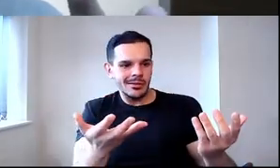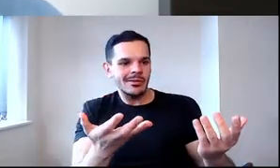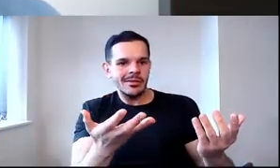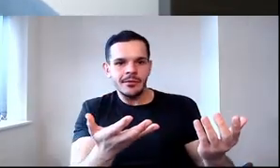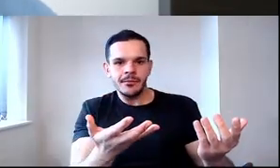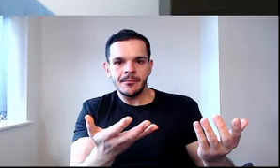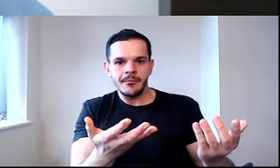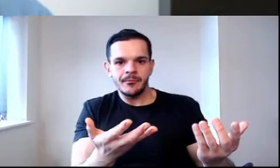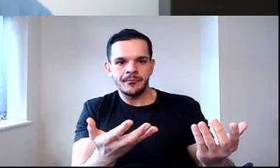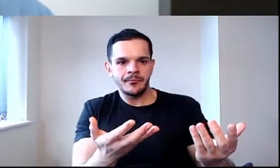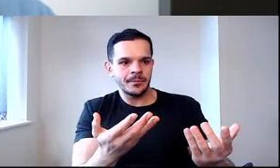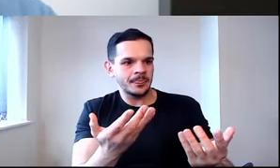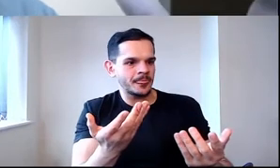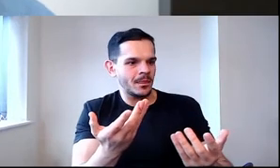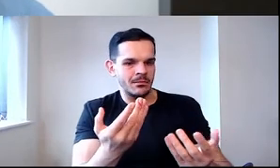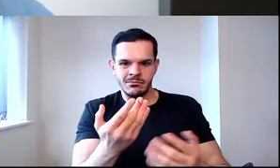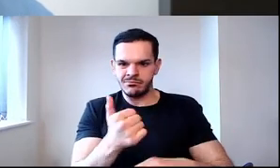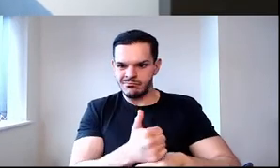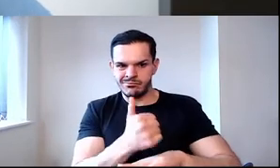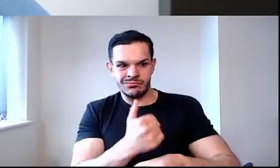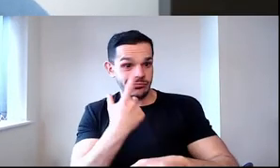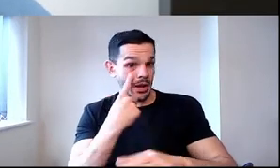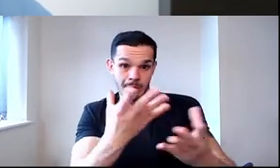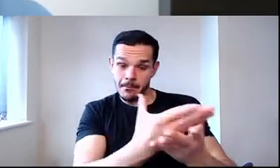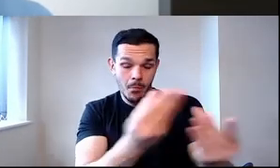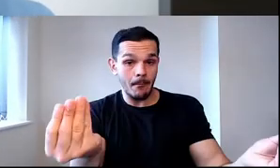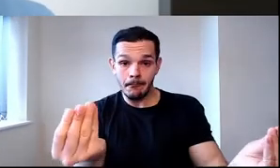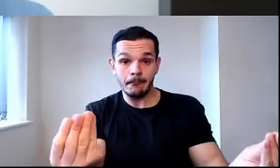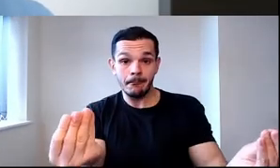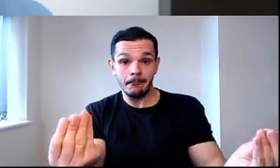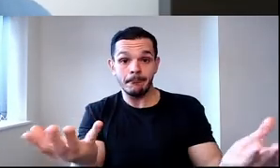liquidity pool that basically could disappear.